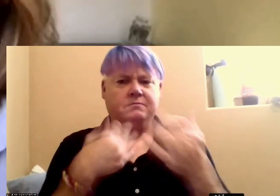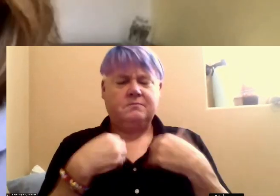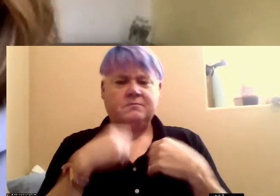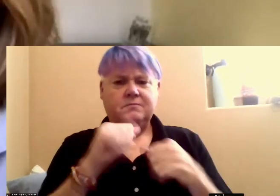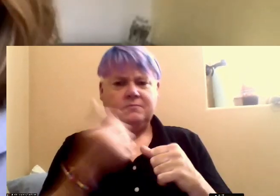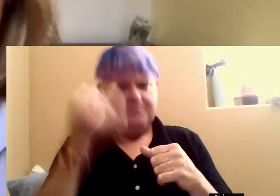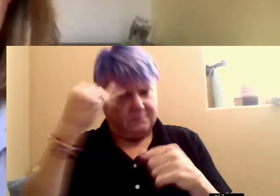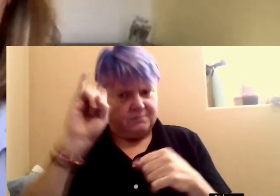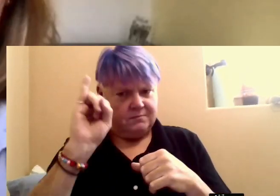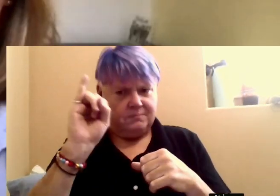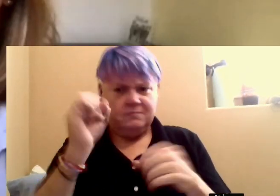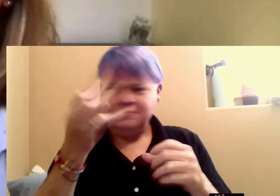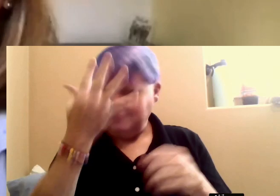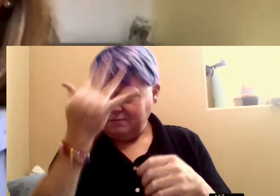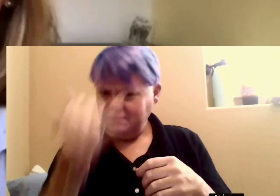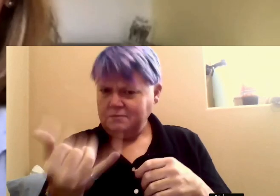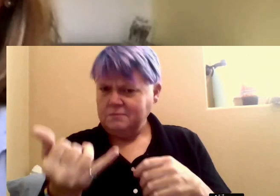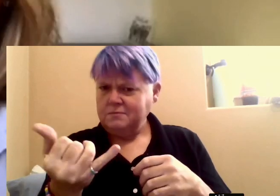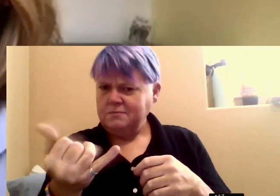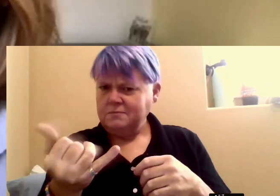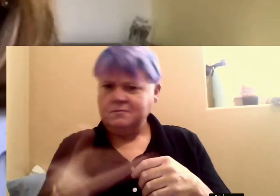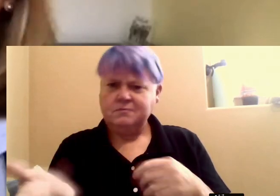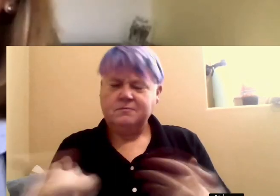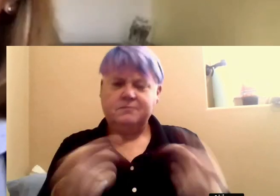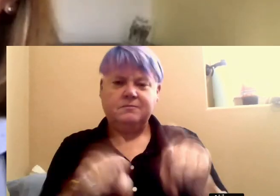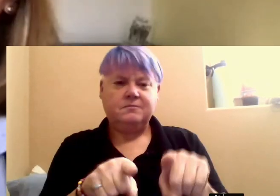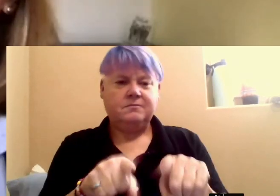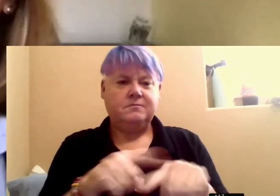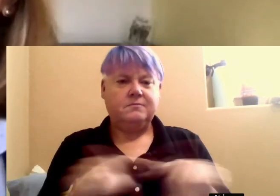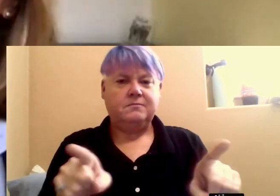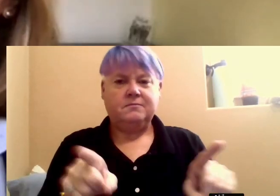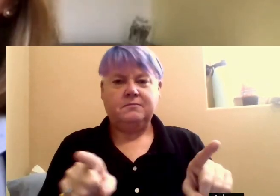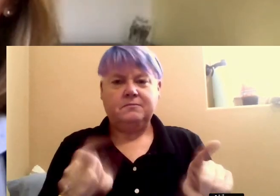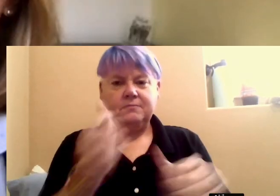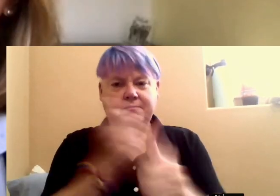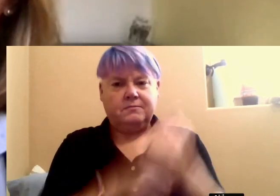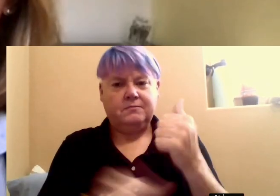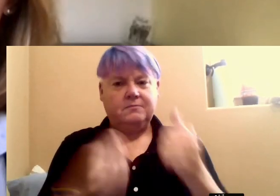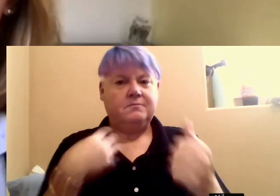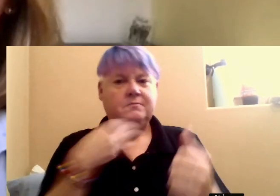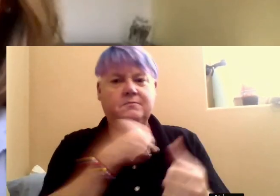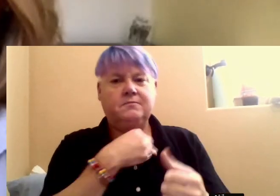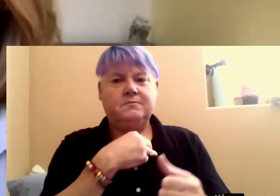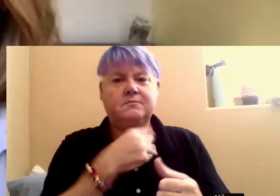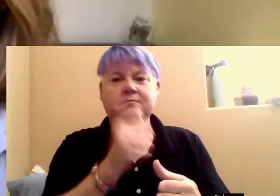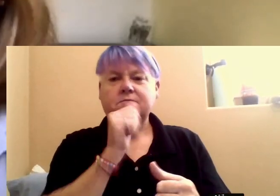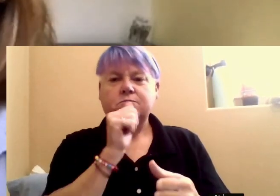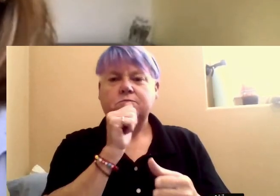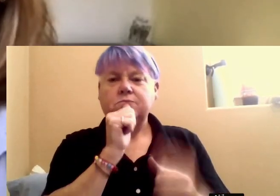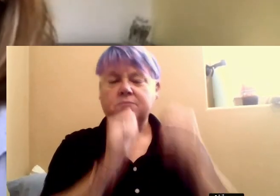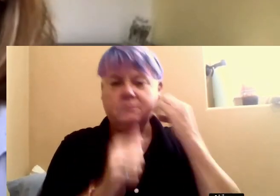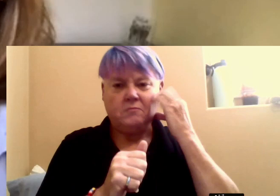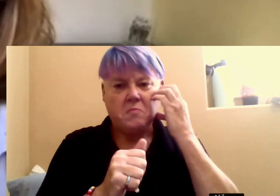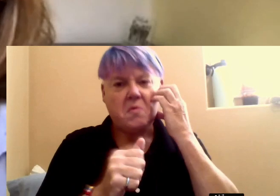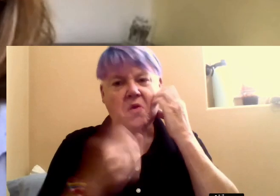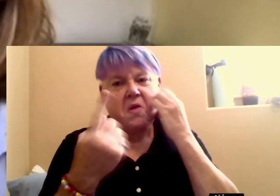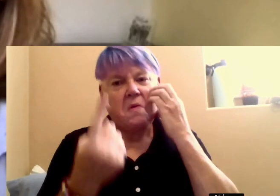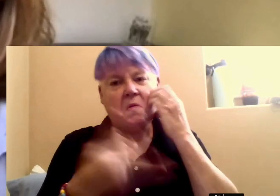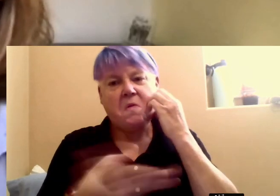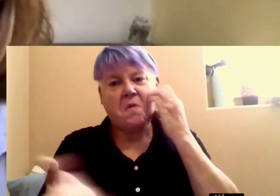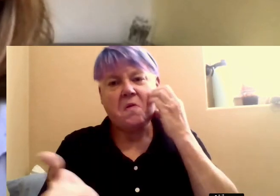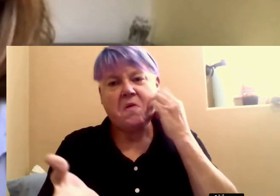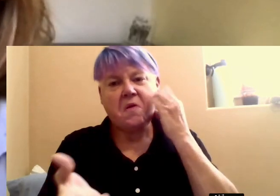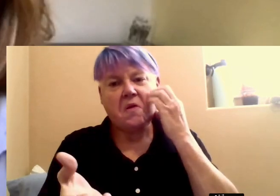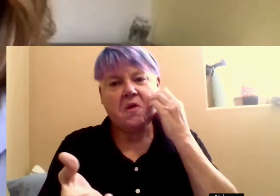why these attacks are happening, but each member of the family has a very dark secret. And one of them is the